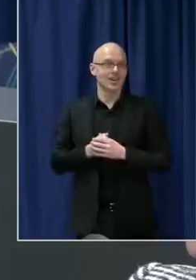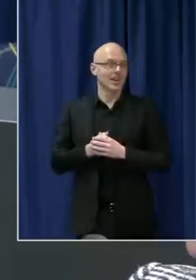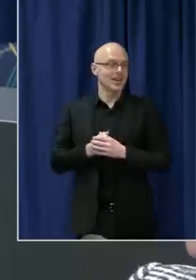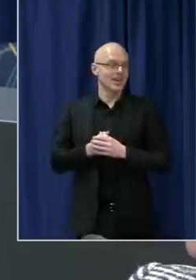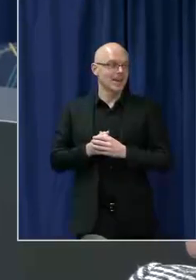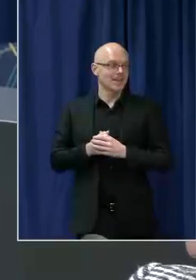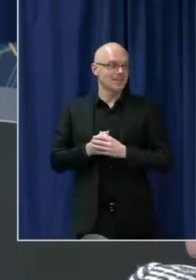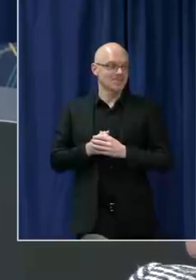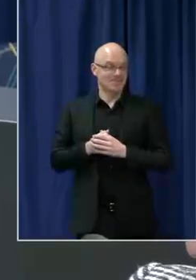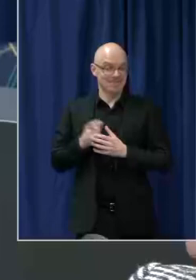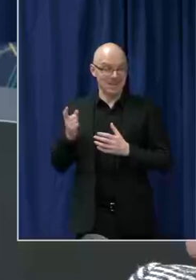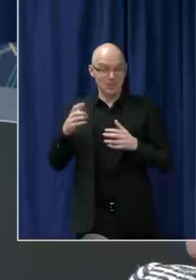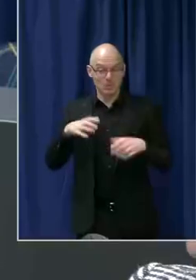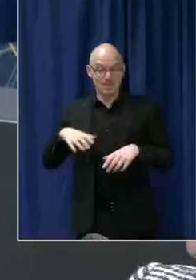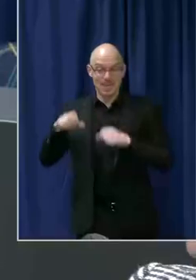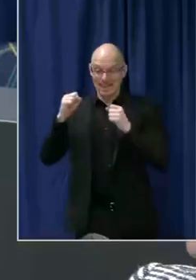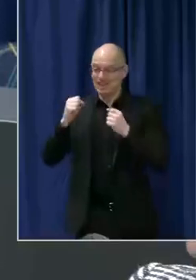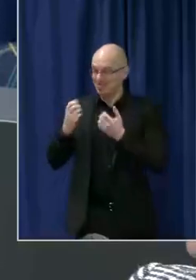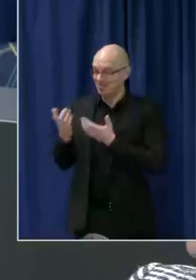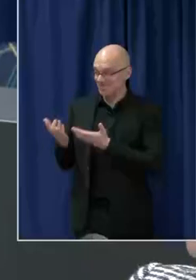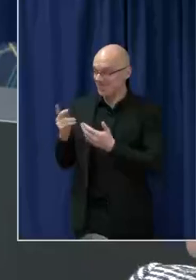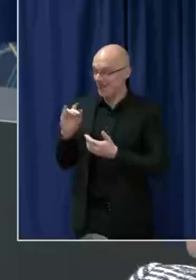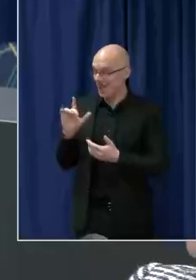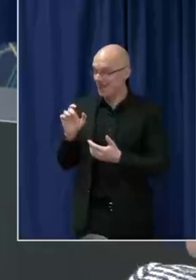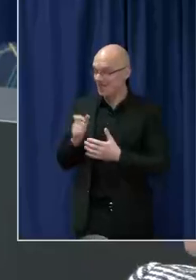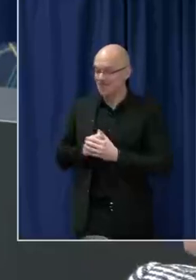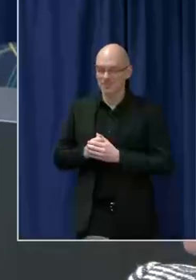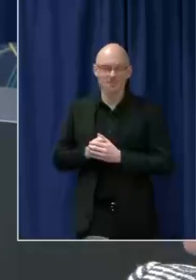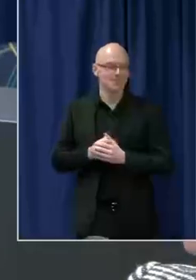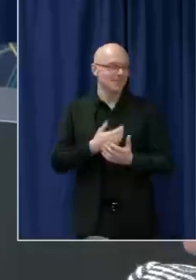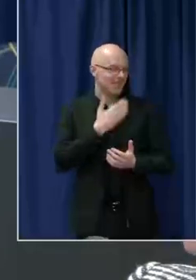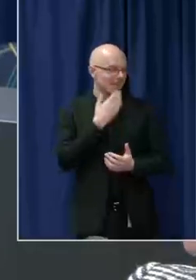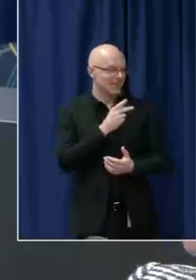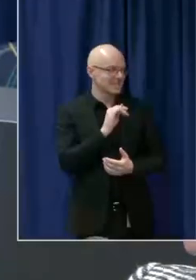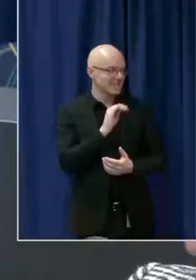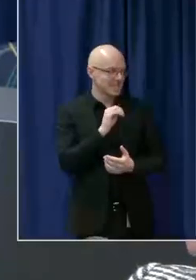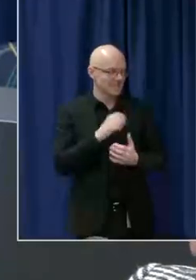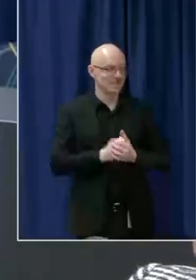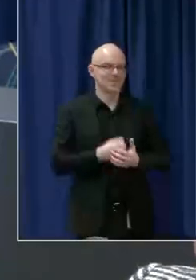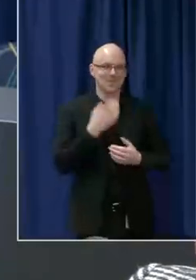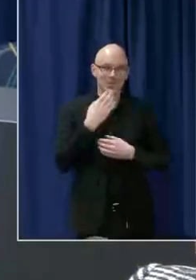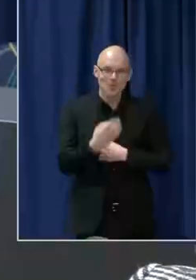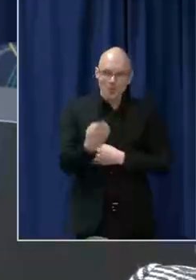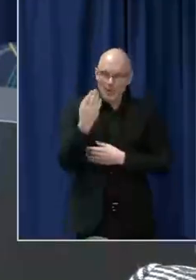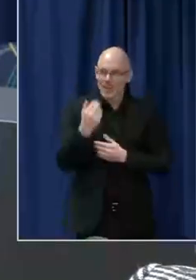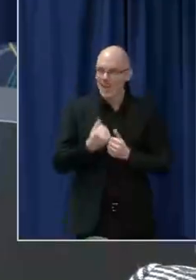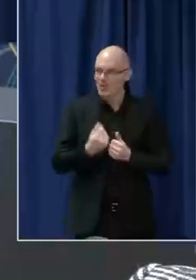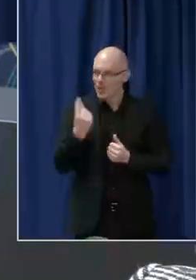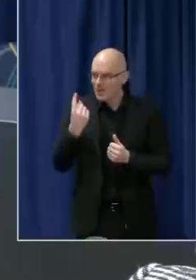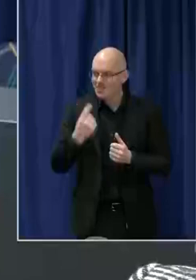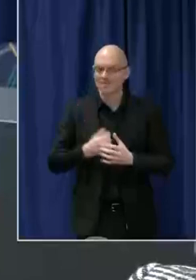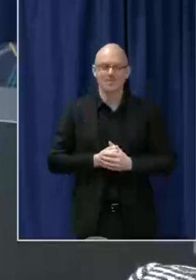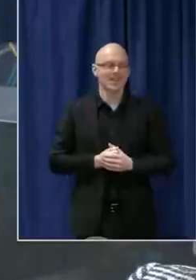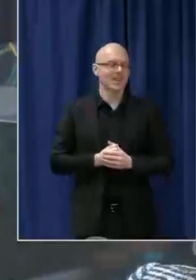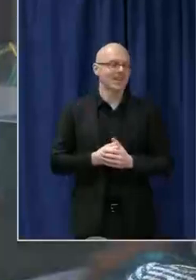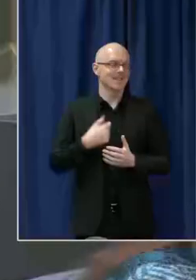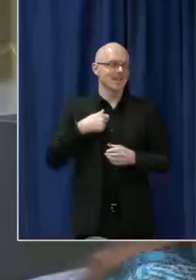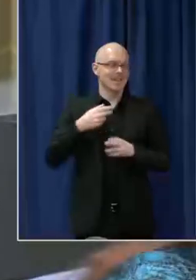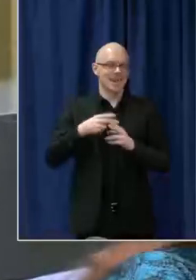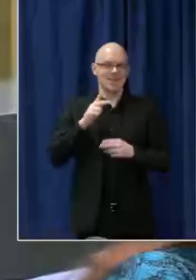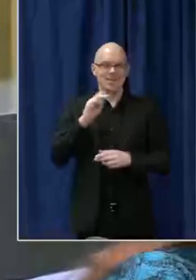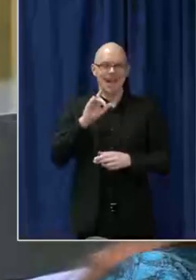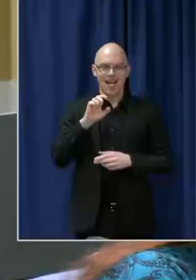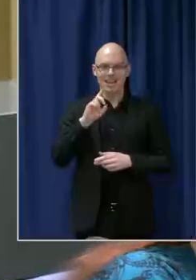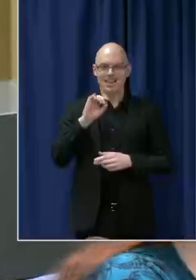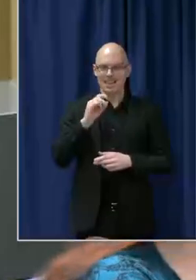him to take it away, Kyle. Thanks, Kim. Good morning, everyone. My name is Kyle Dixon.